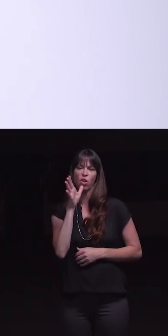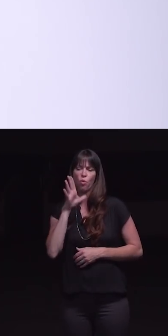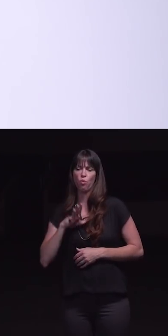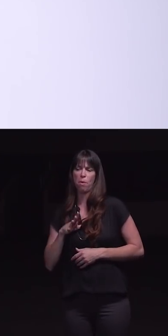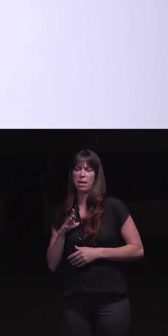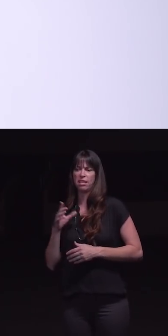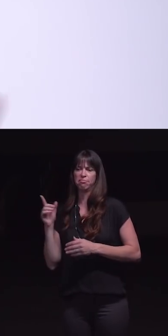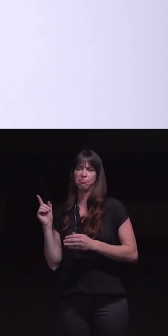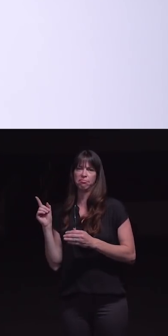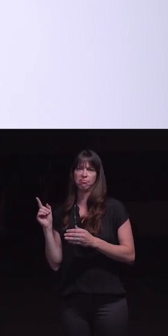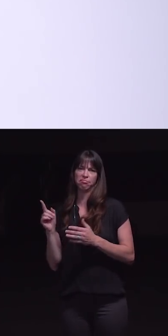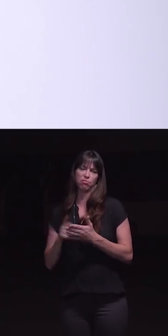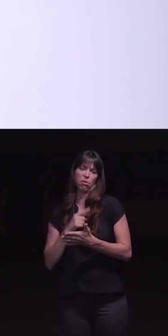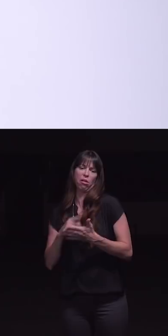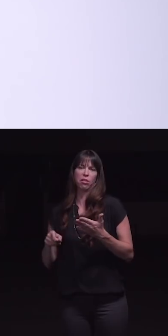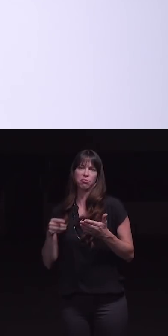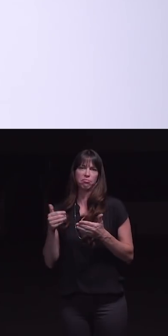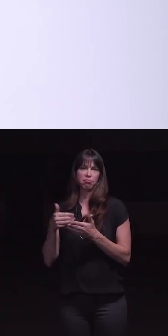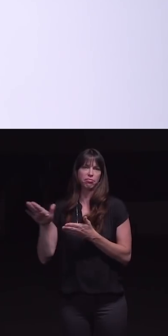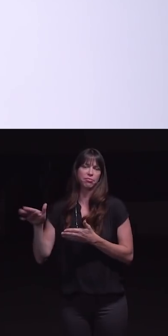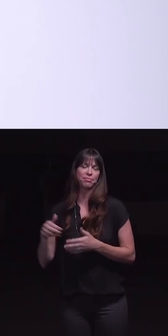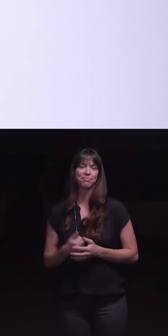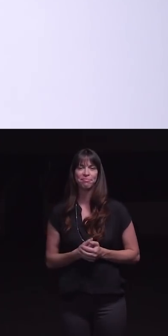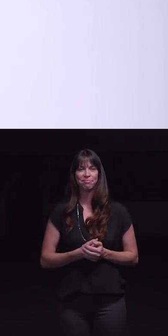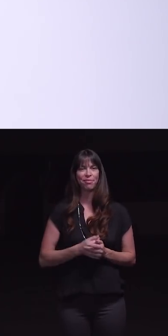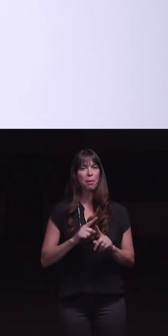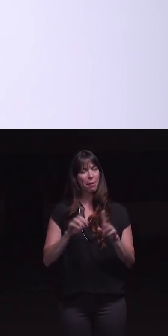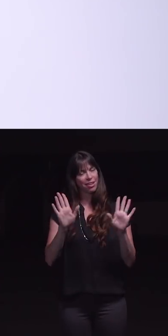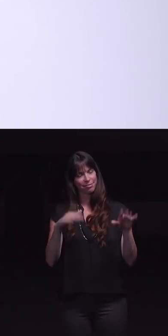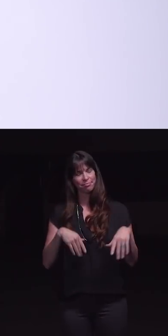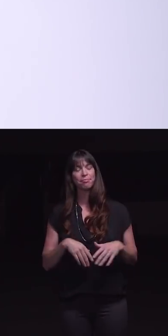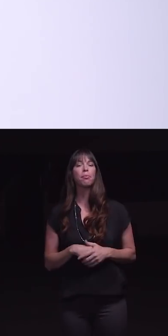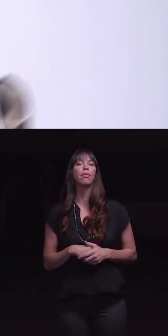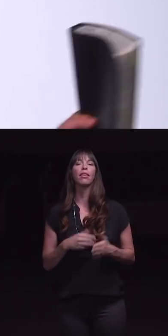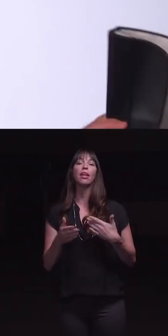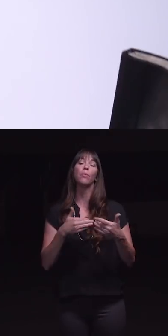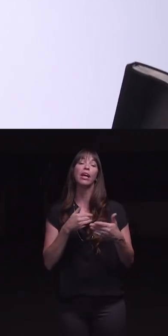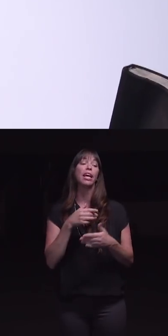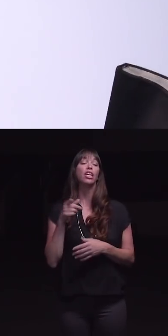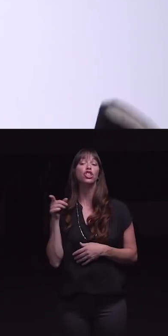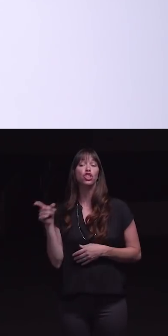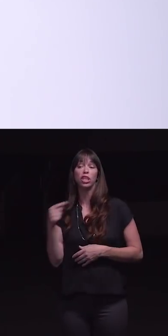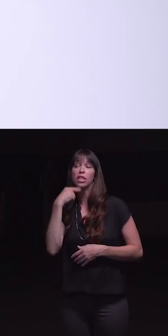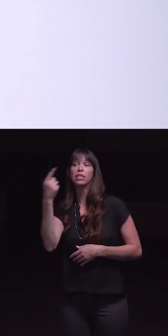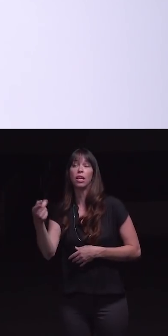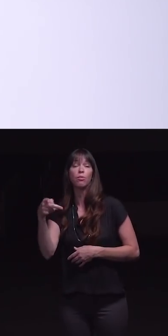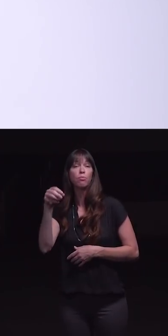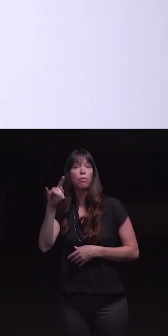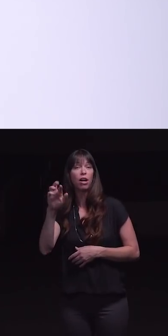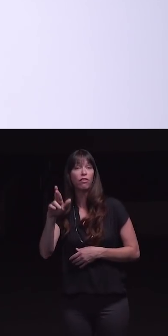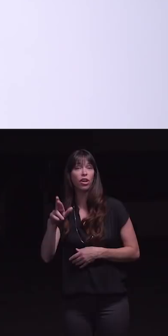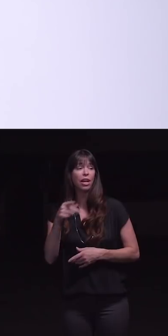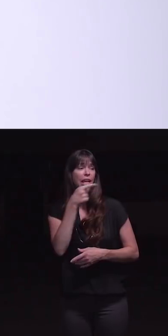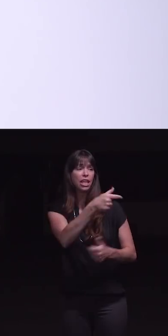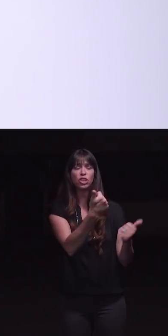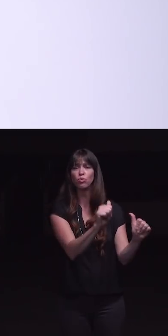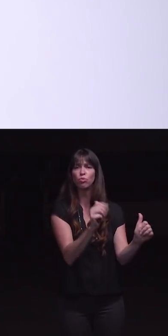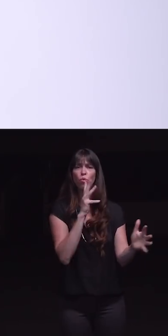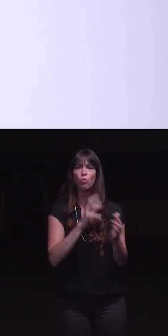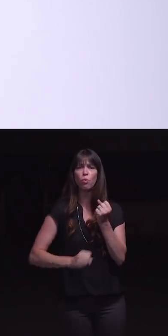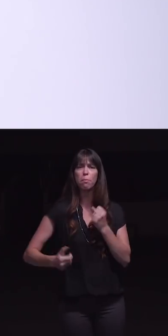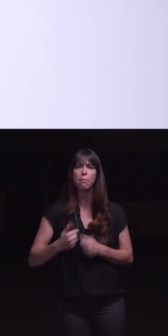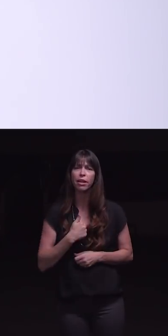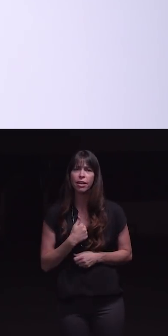scorned. Okay, actually, the Bible doesn't really say that, but it should. It's God's honest truth. And she goes to Potiphar and says, Potiphar, he tried to rape